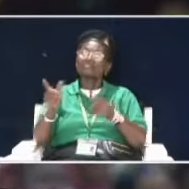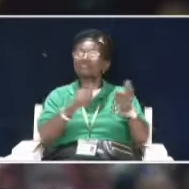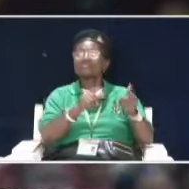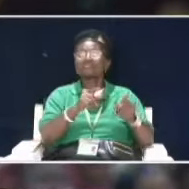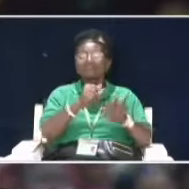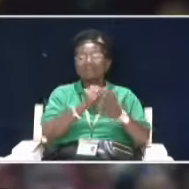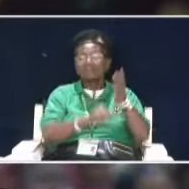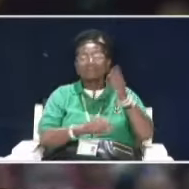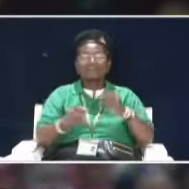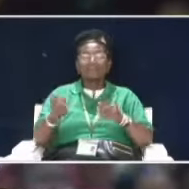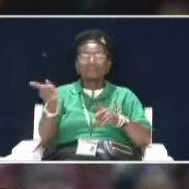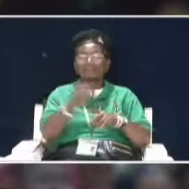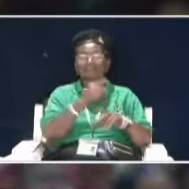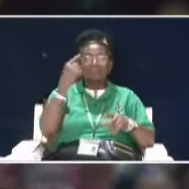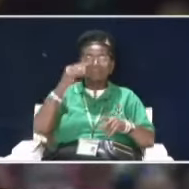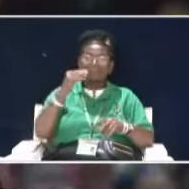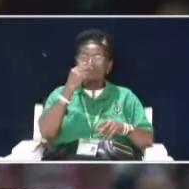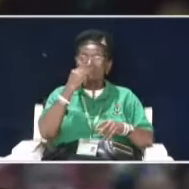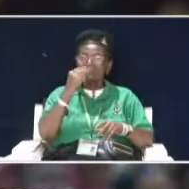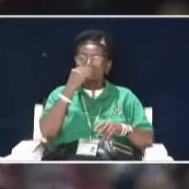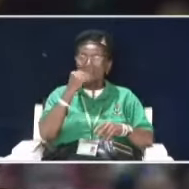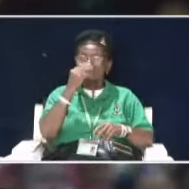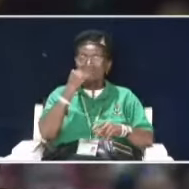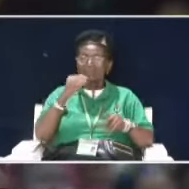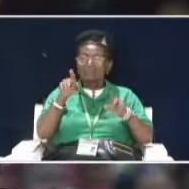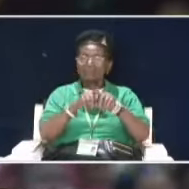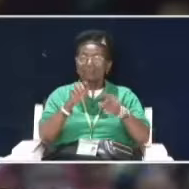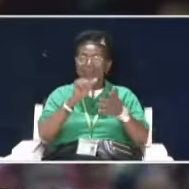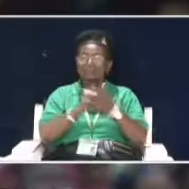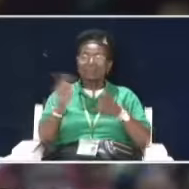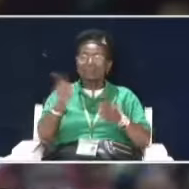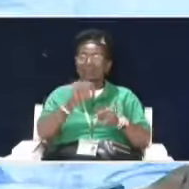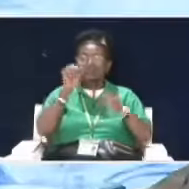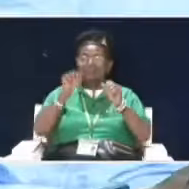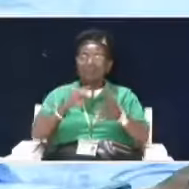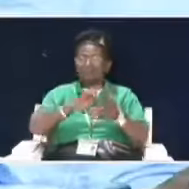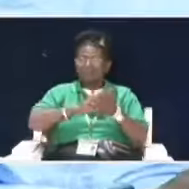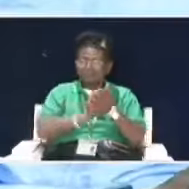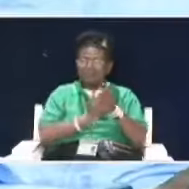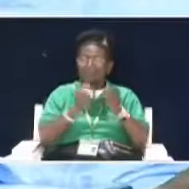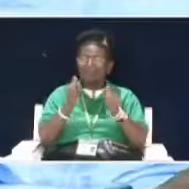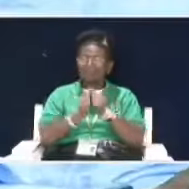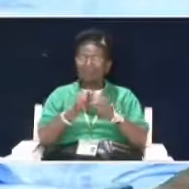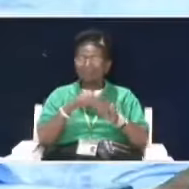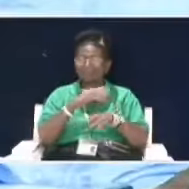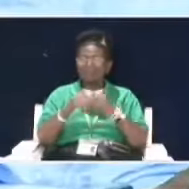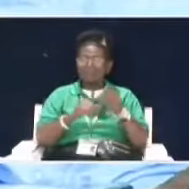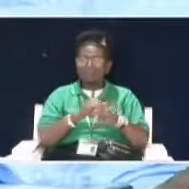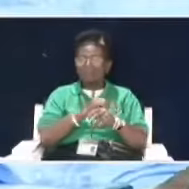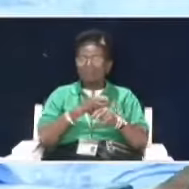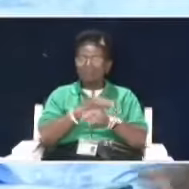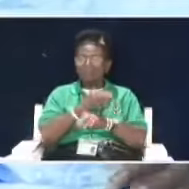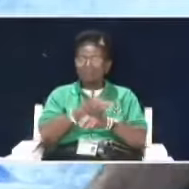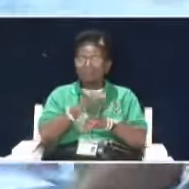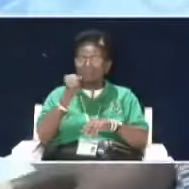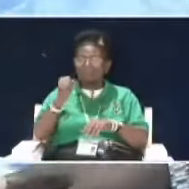you so you can deal with all these forces of darkness. You're going to stand on your